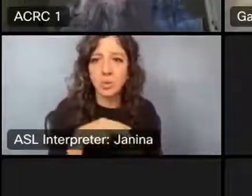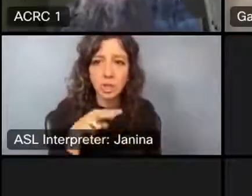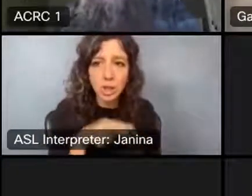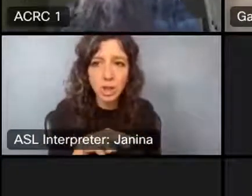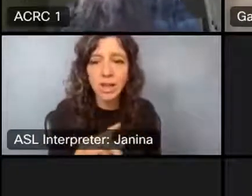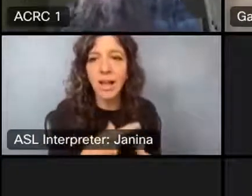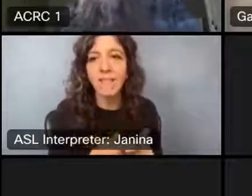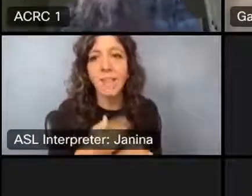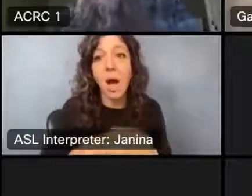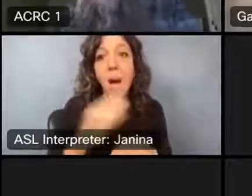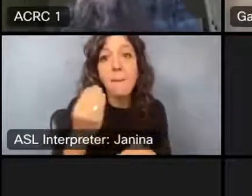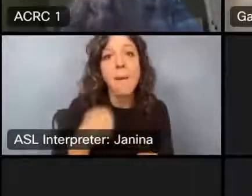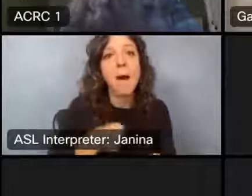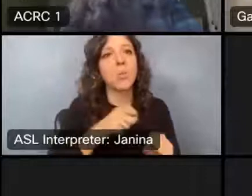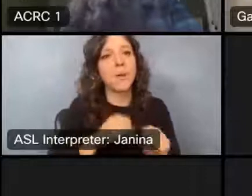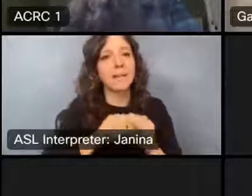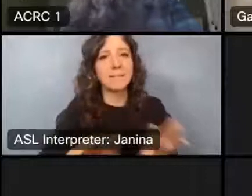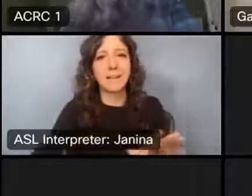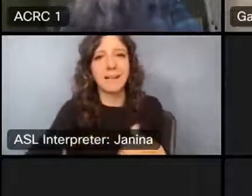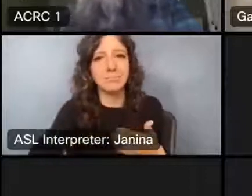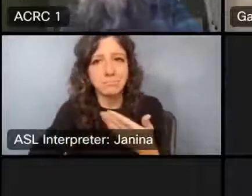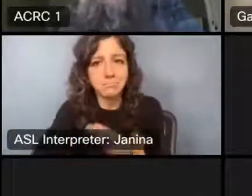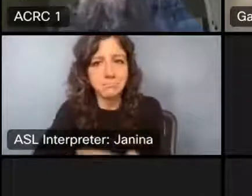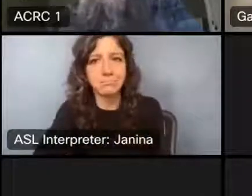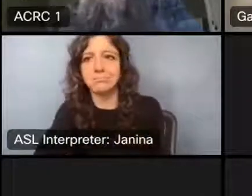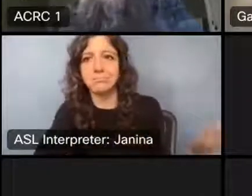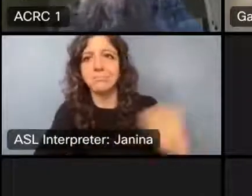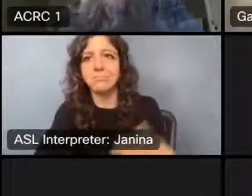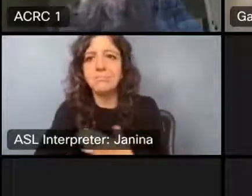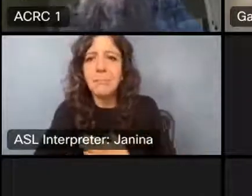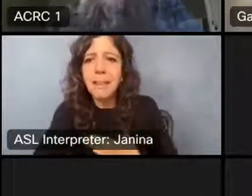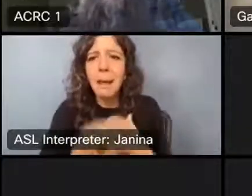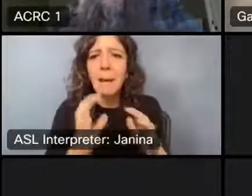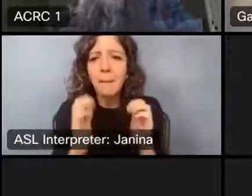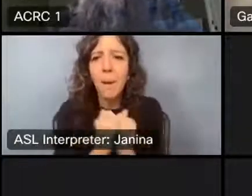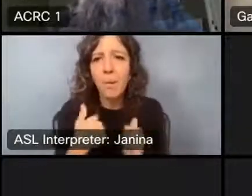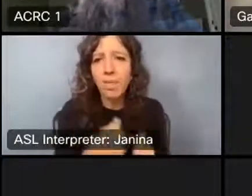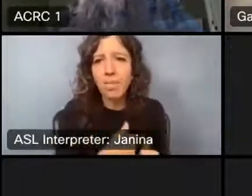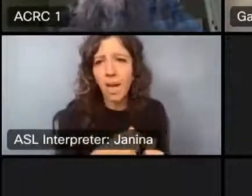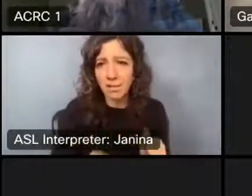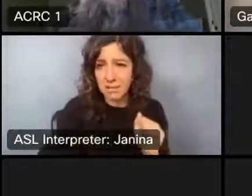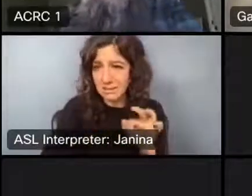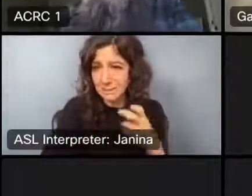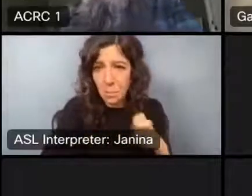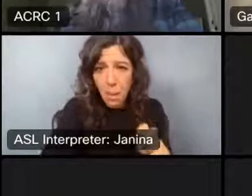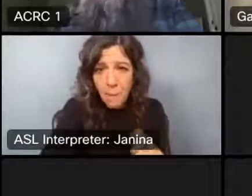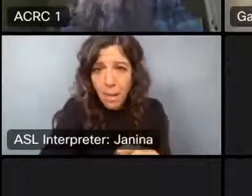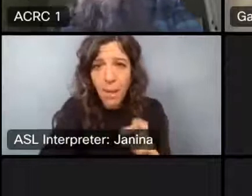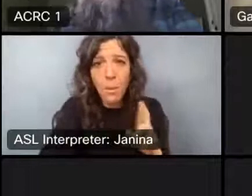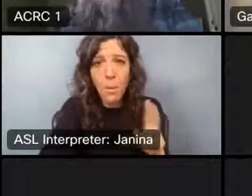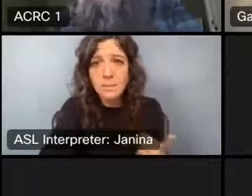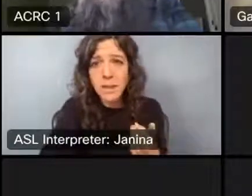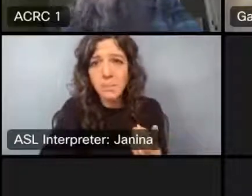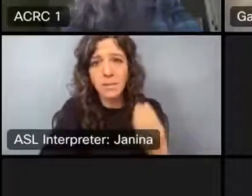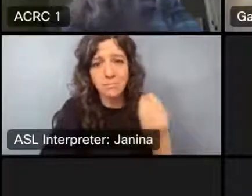sending it out to people more widely, and then communicate with us. Let us know if you're having trouble being able to do it. Let your specialists